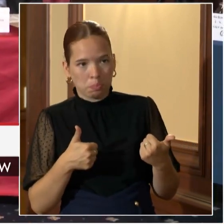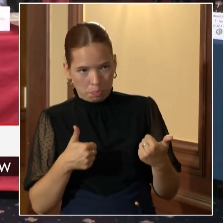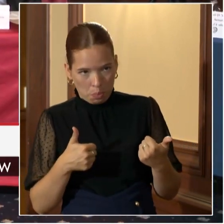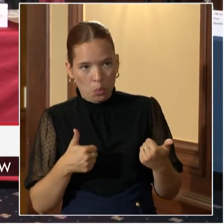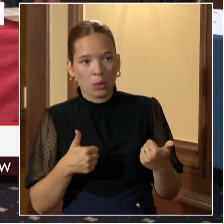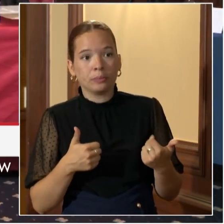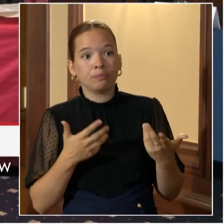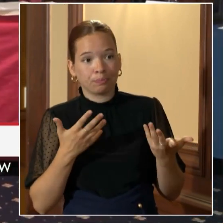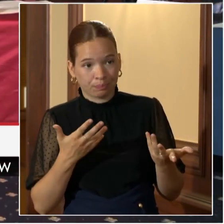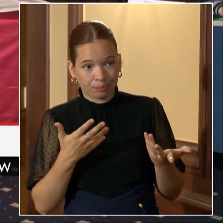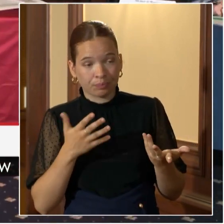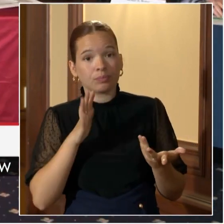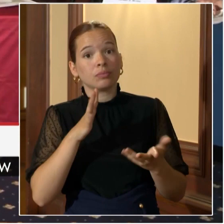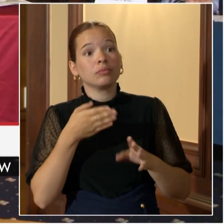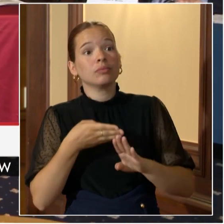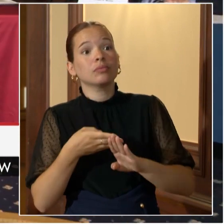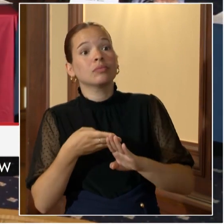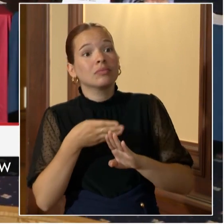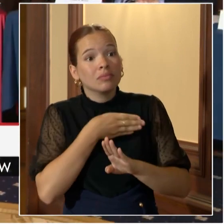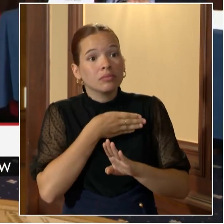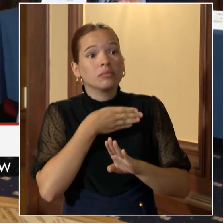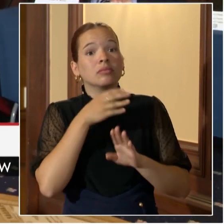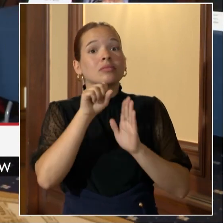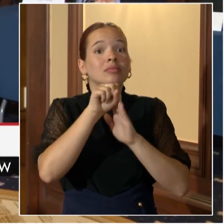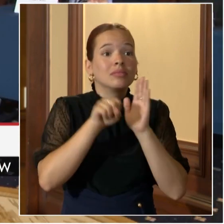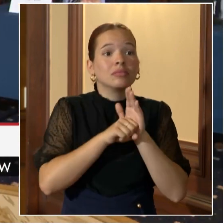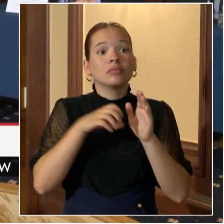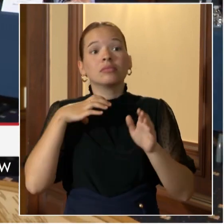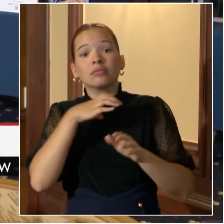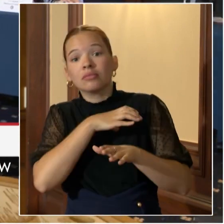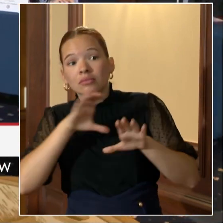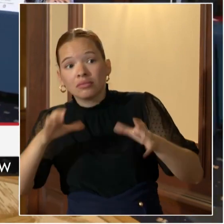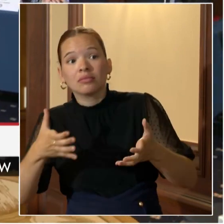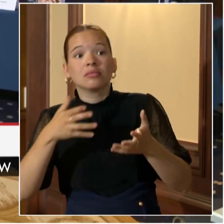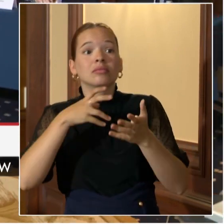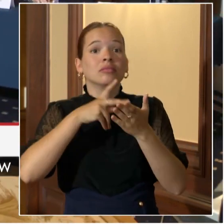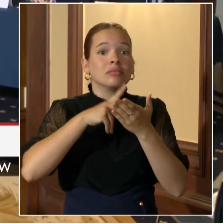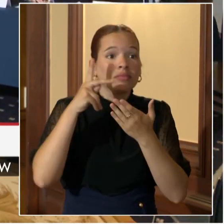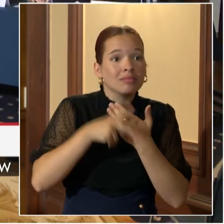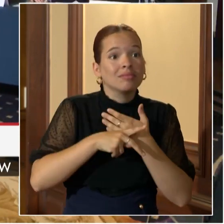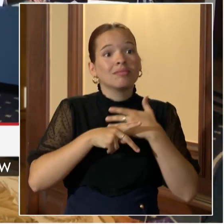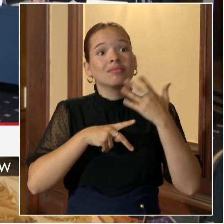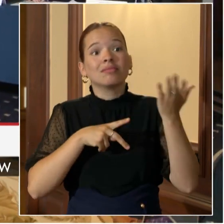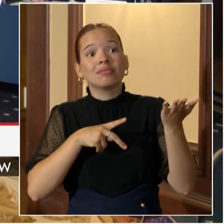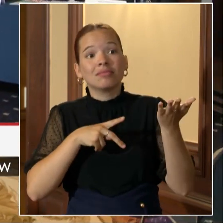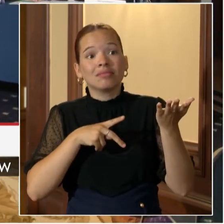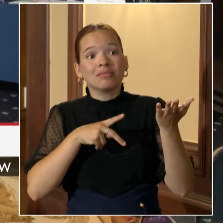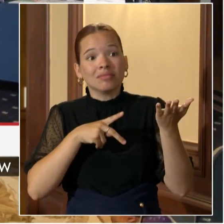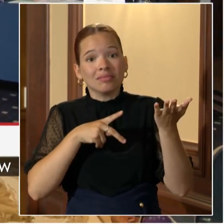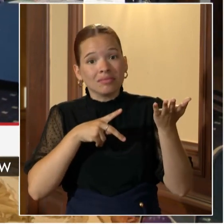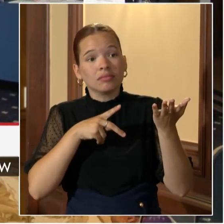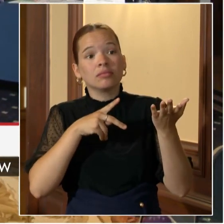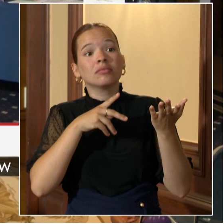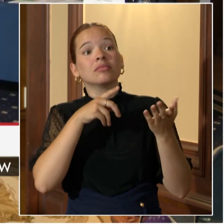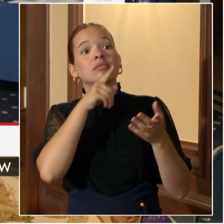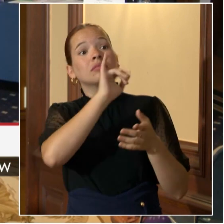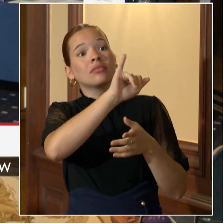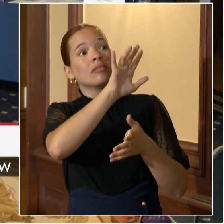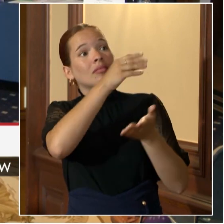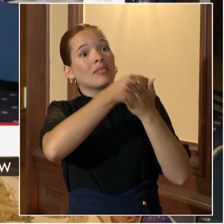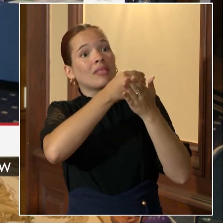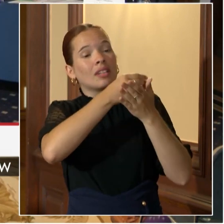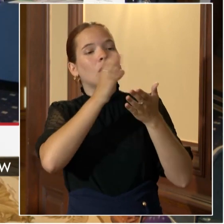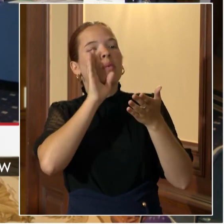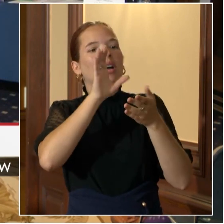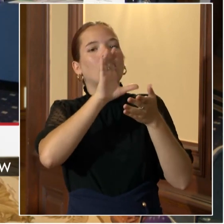Commission programming, donated funds were allocated equally amongst 3 funds. What the commission structure did is it